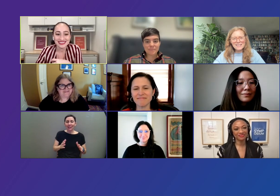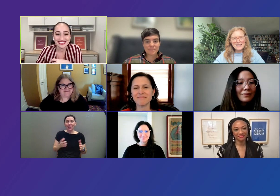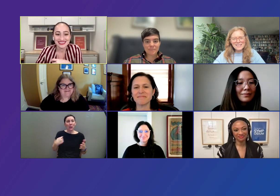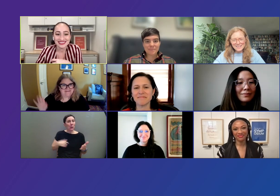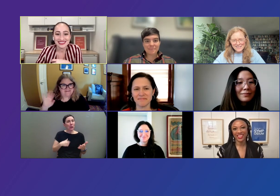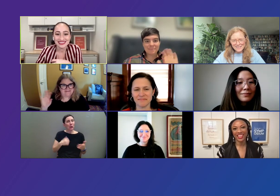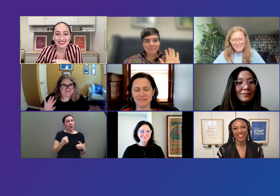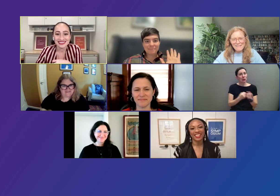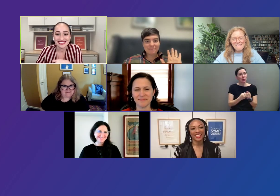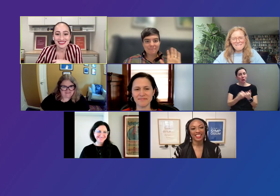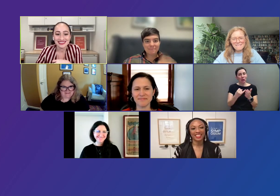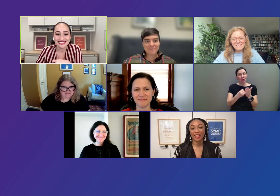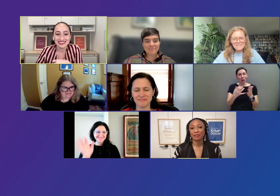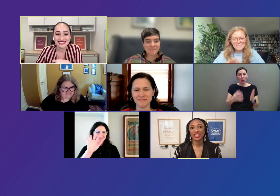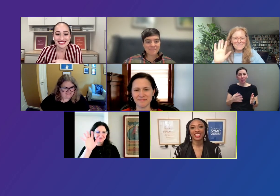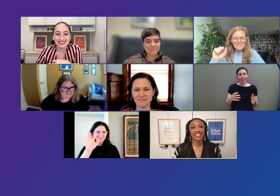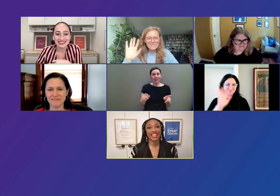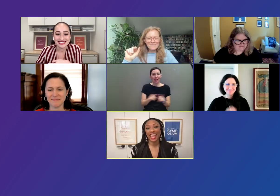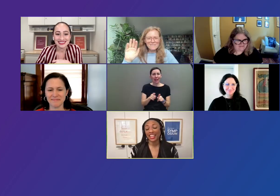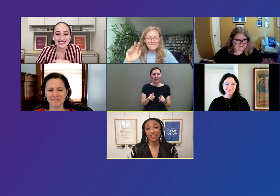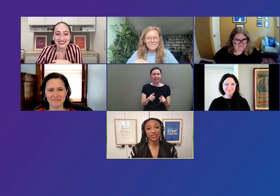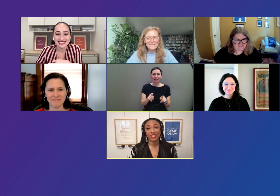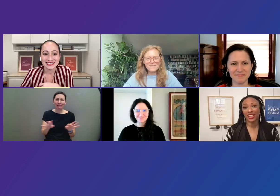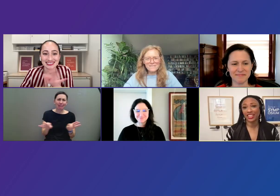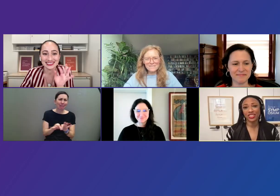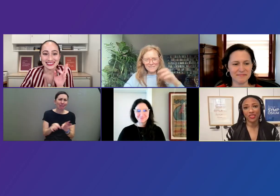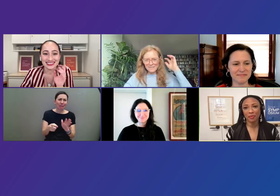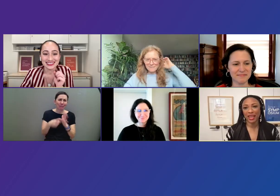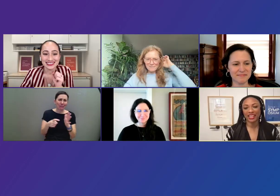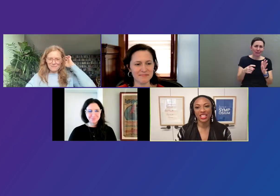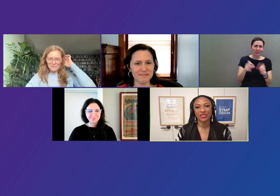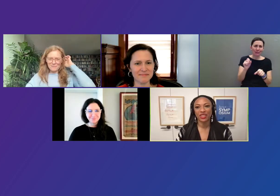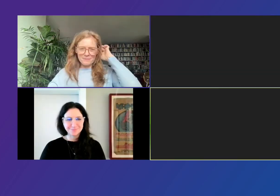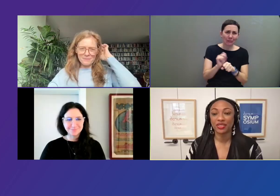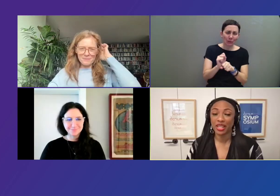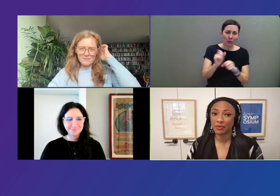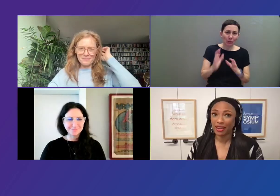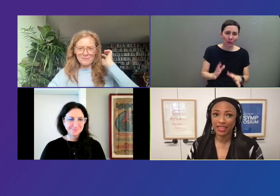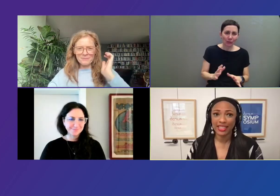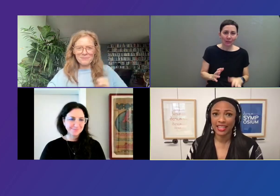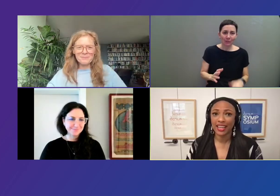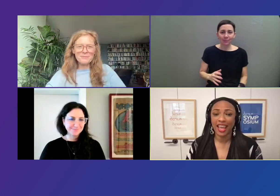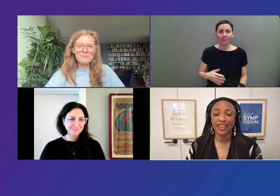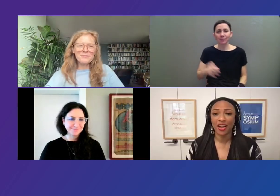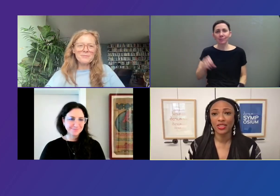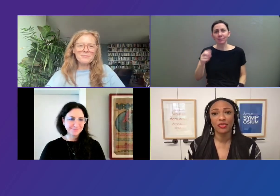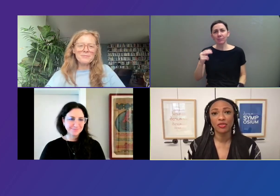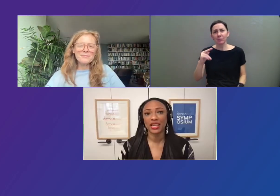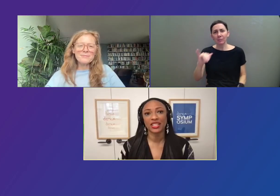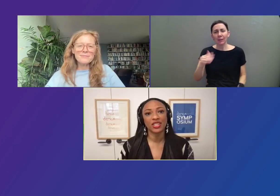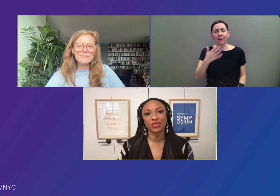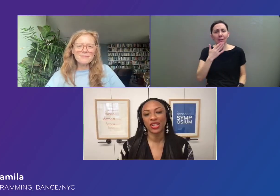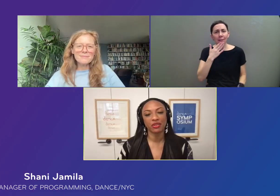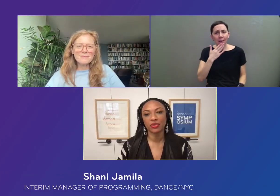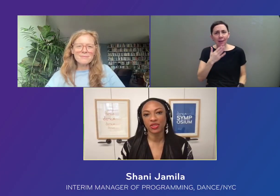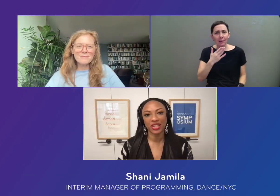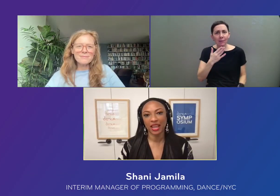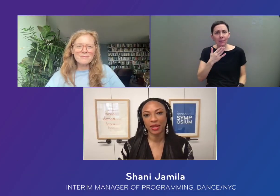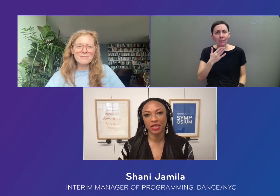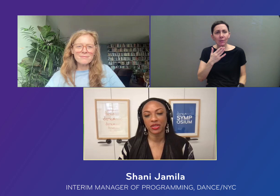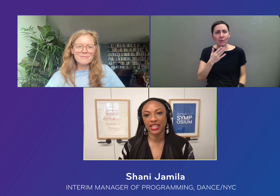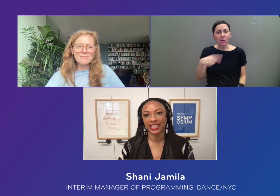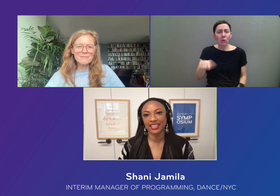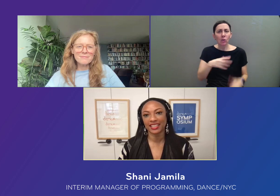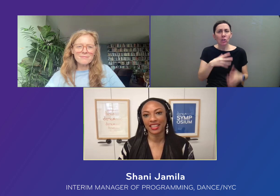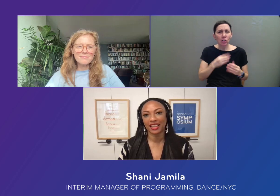workers. Let me just say thank you to each of our panelists for your transparency and also for being so generous with your